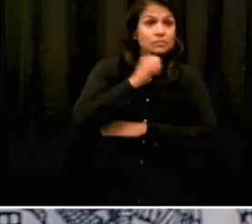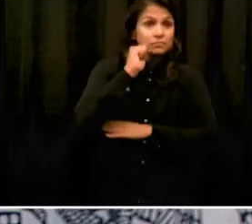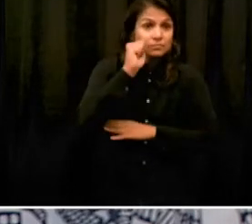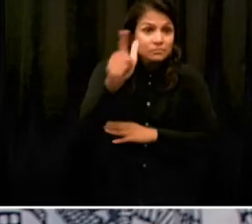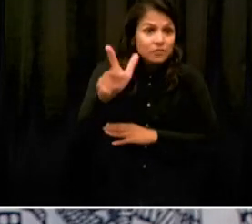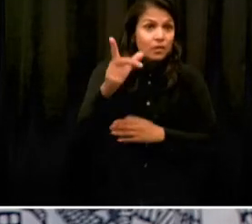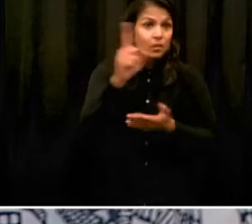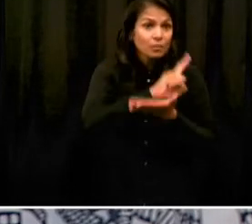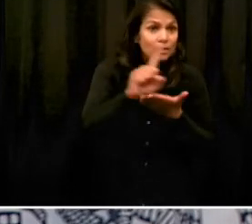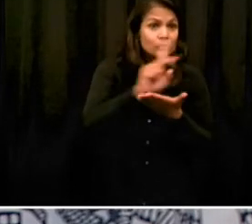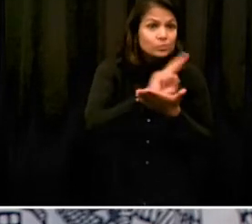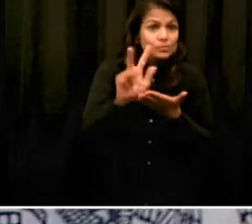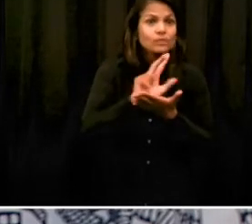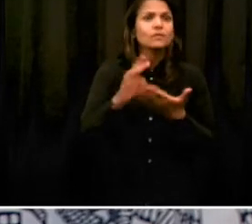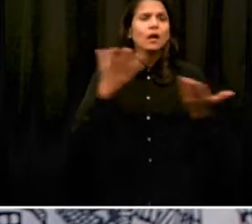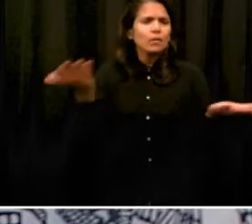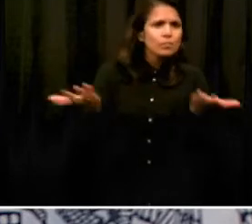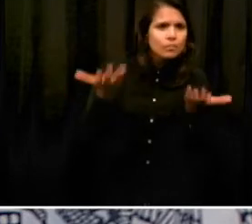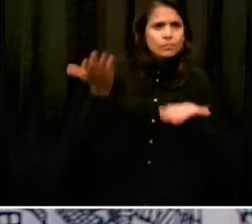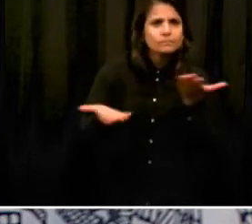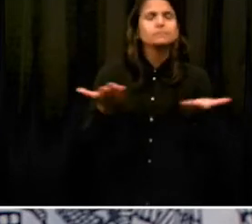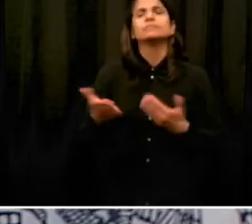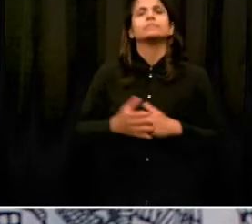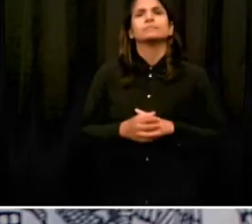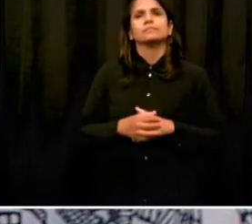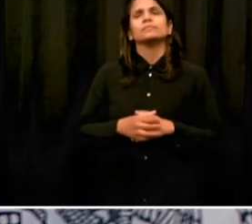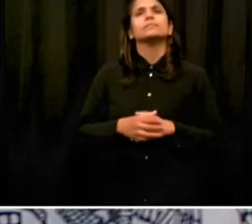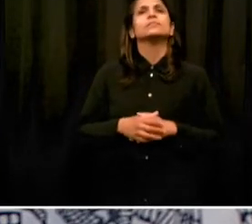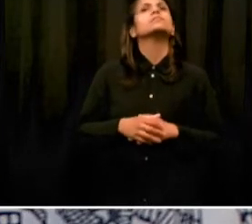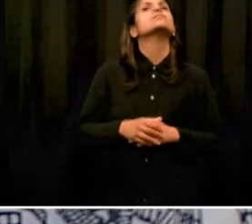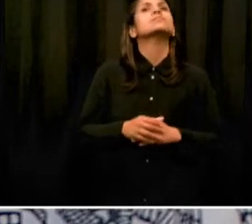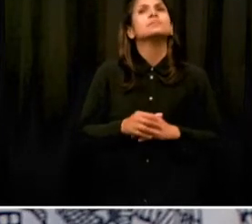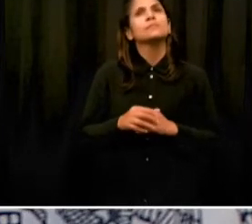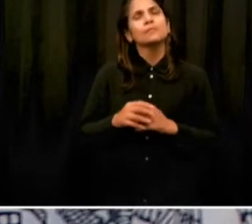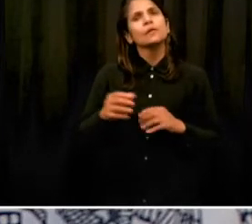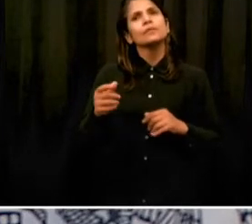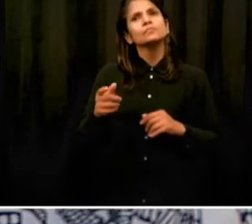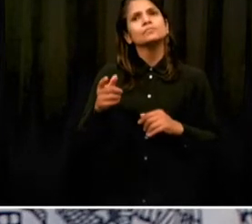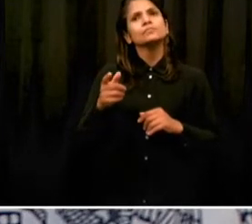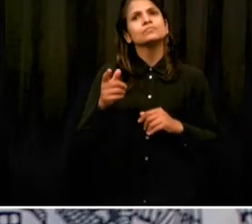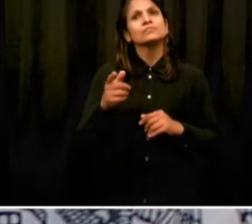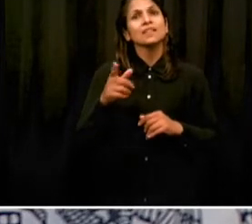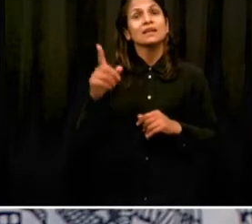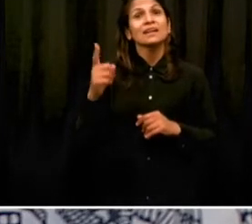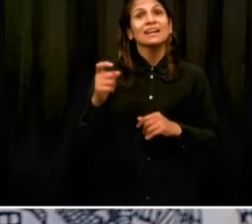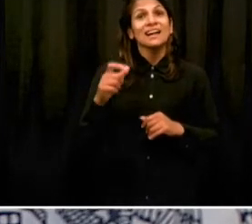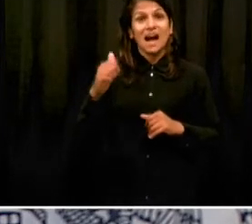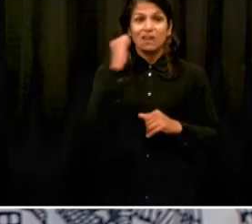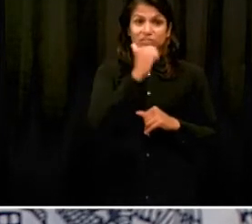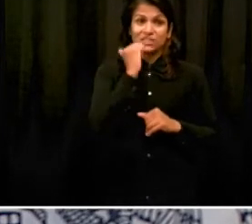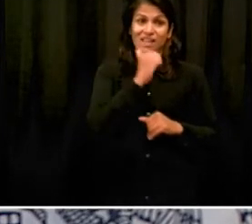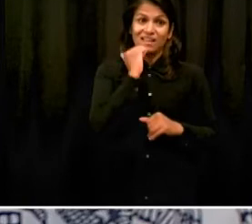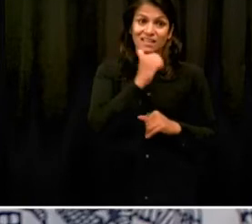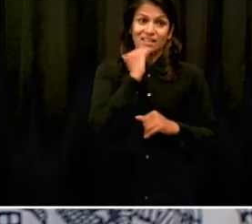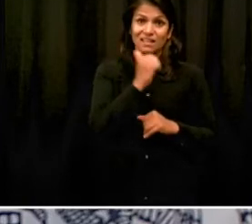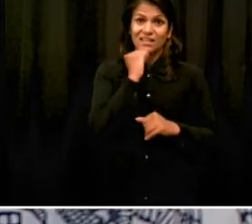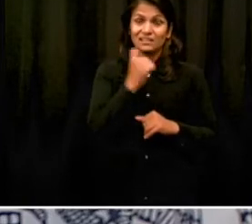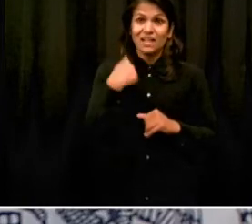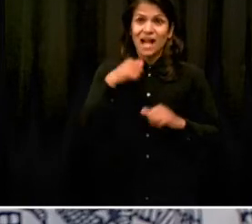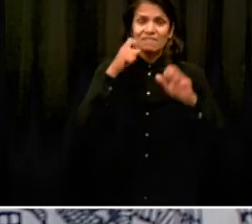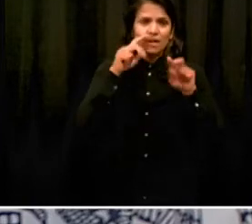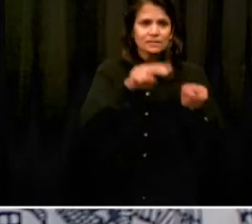to mean that every day we'll be talking to labor leaders about what they are achieving in